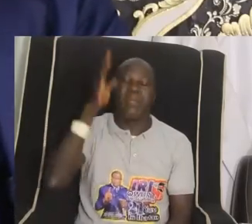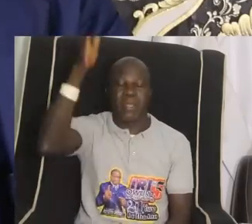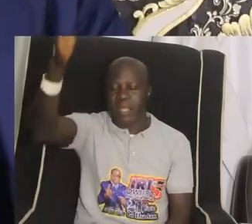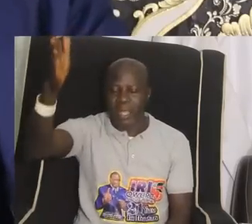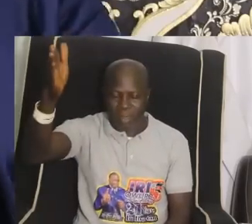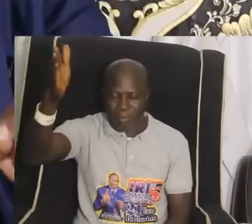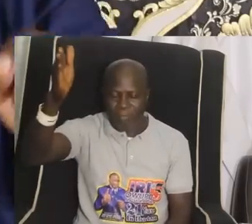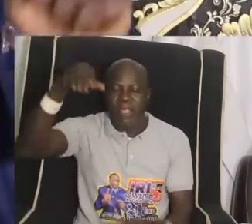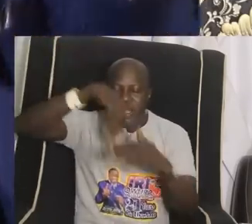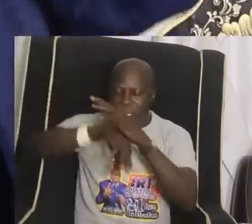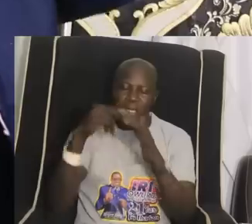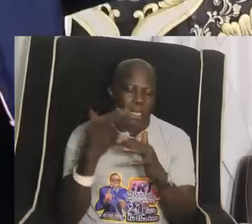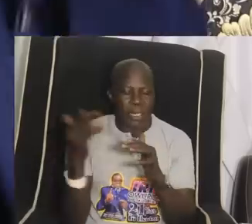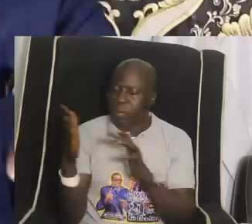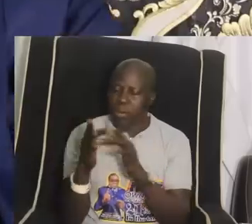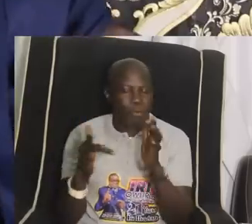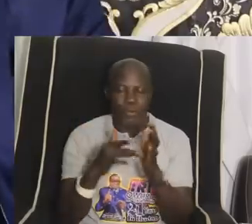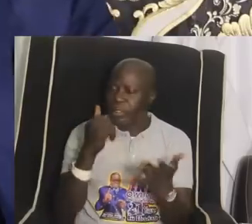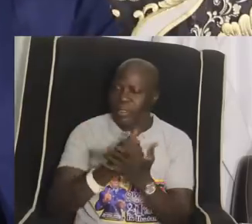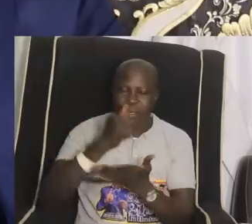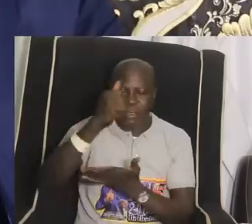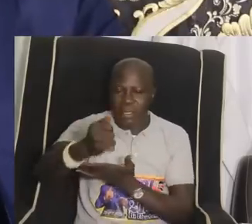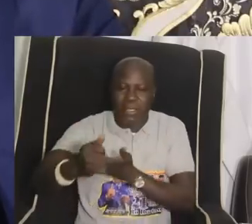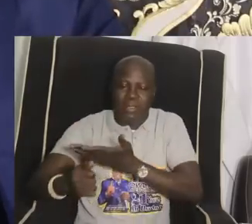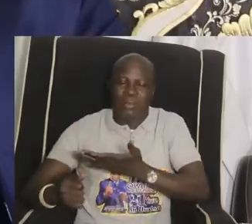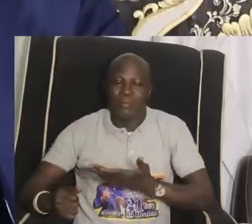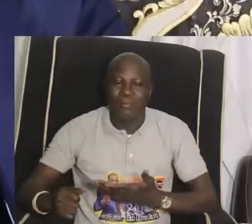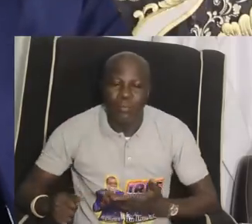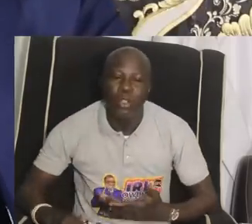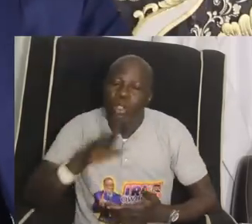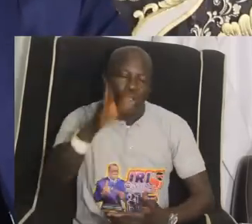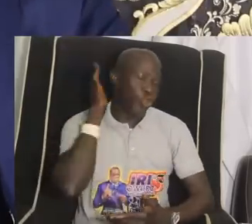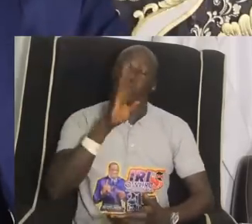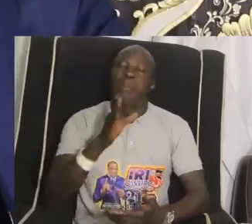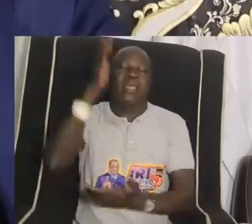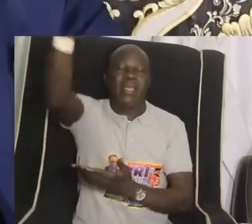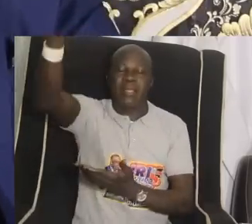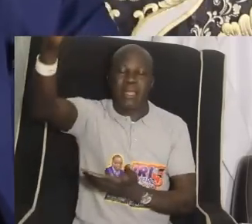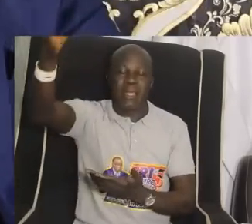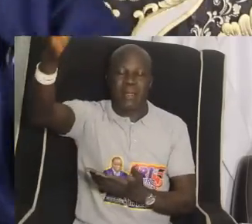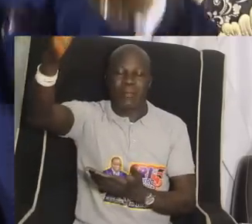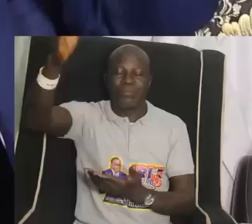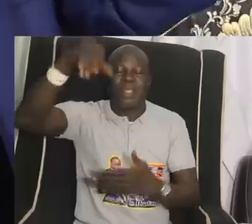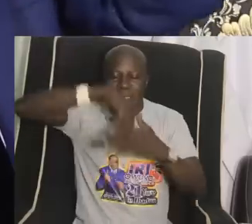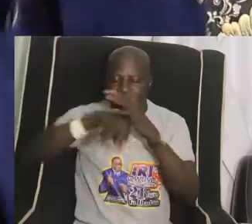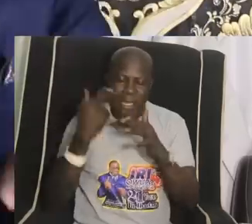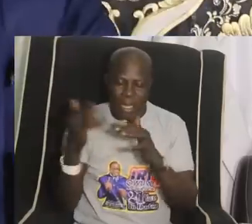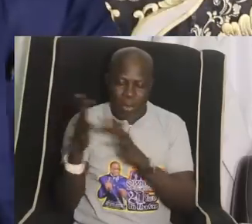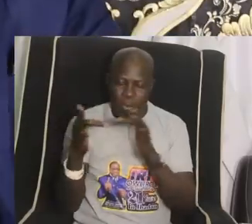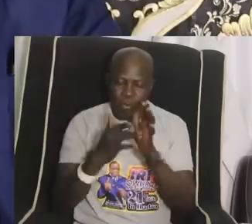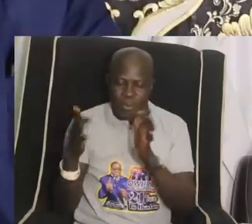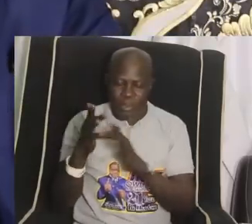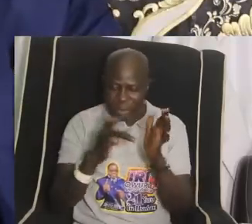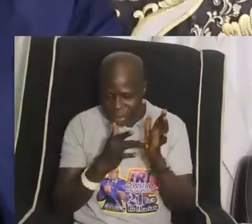Wa de be. In the name of Jesus. For Jesus. You will get there. Wa de be. In the name of